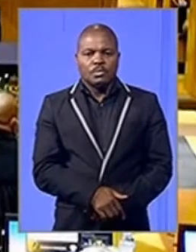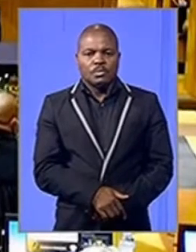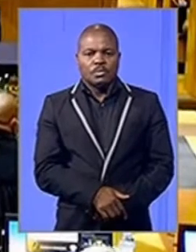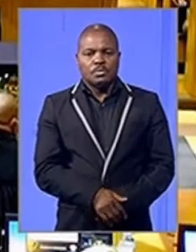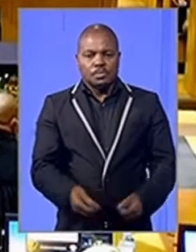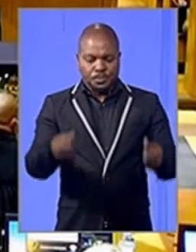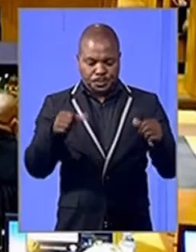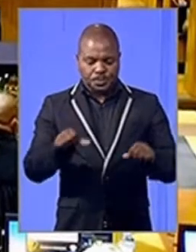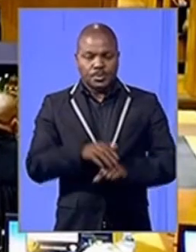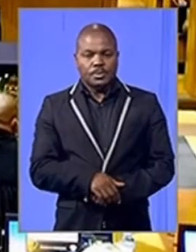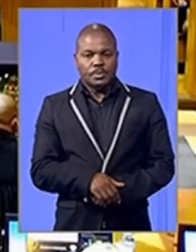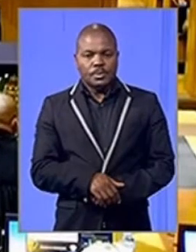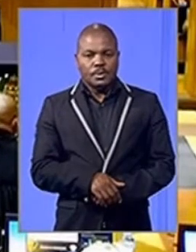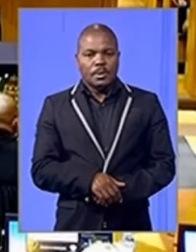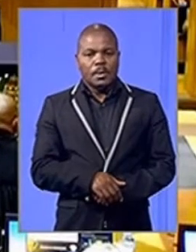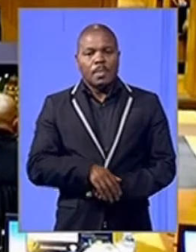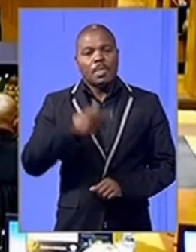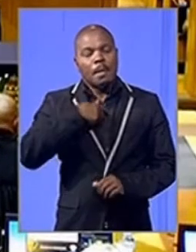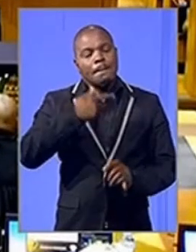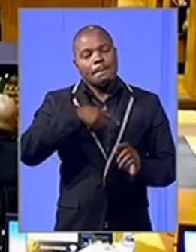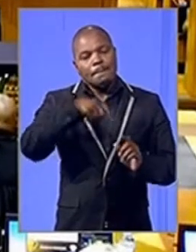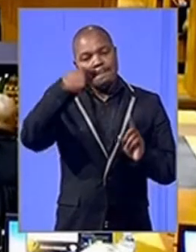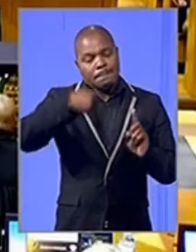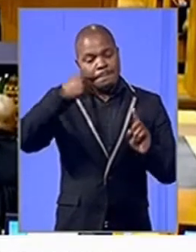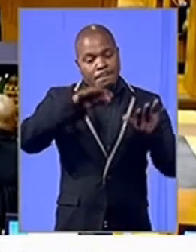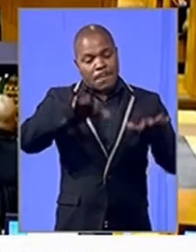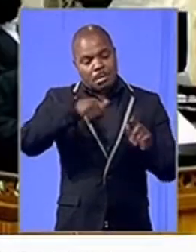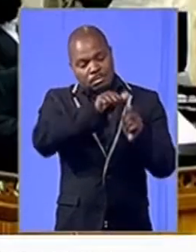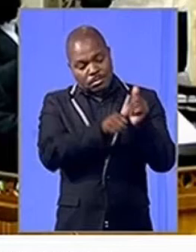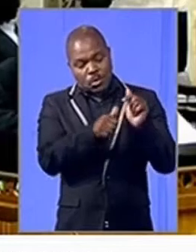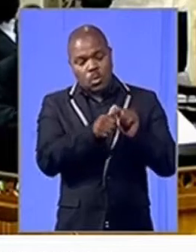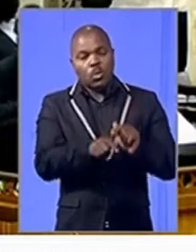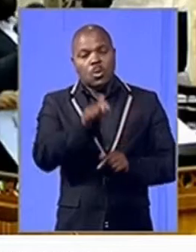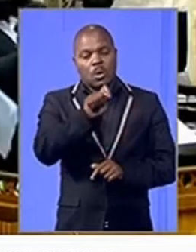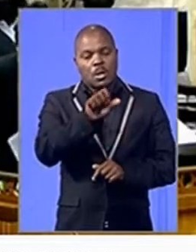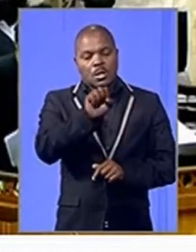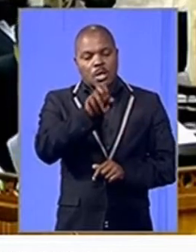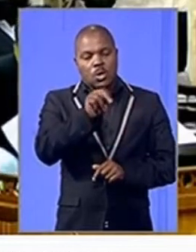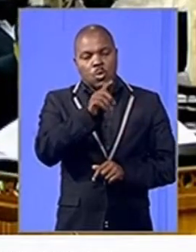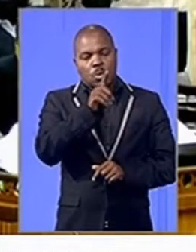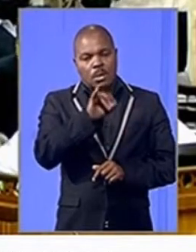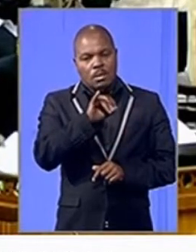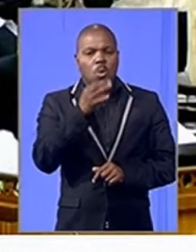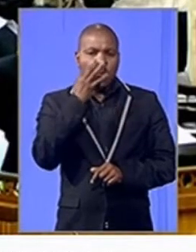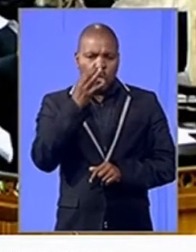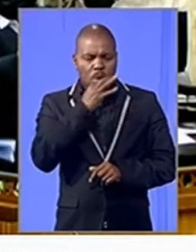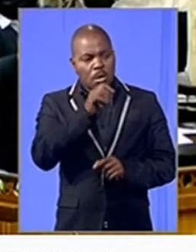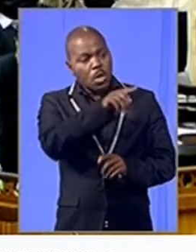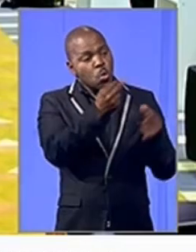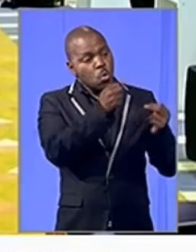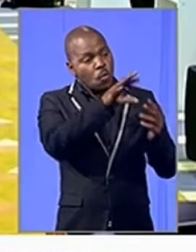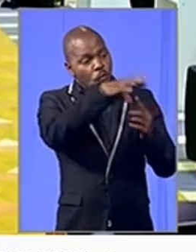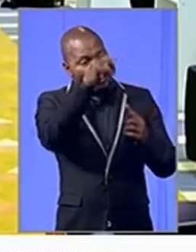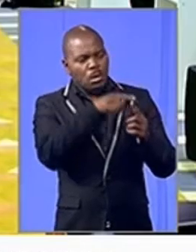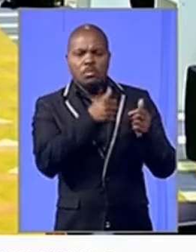Ka ho le leng motlatsa motsamisi wa dipuisano ka palamente le Tshisa Tsenudi o re o tshehetsa ho kgethwa ha Mapisa-Nqakula mme ha